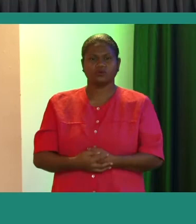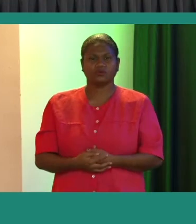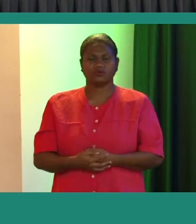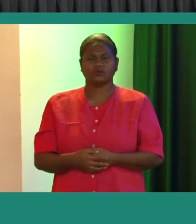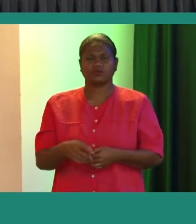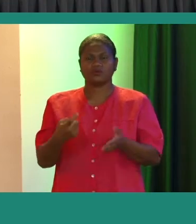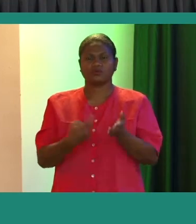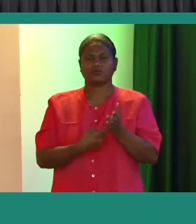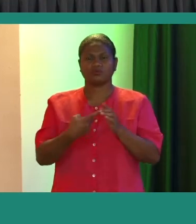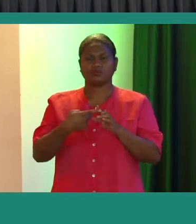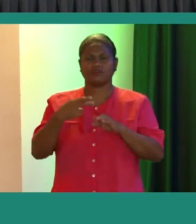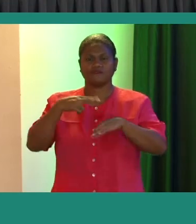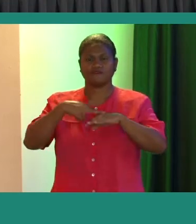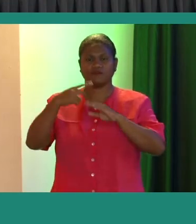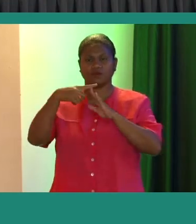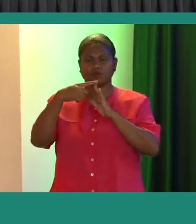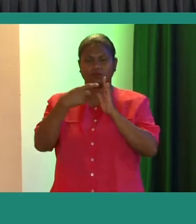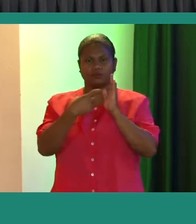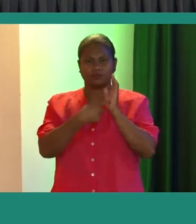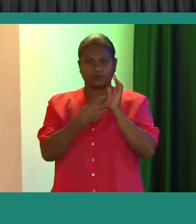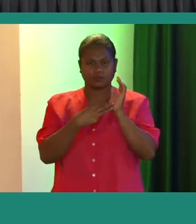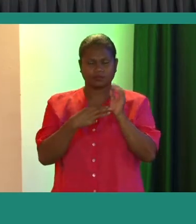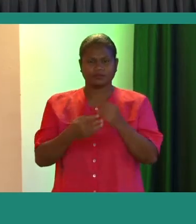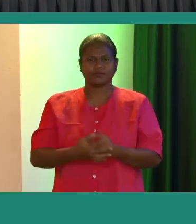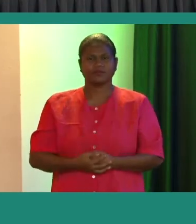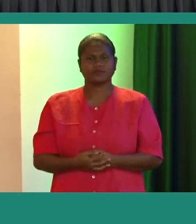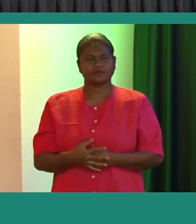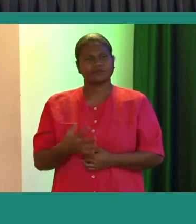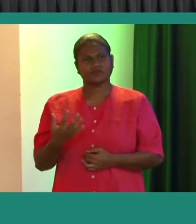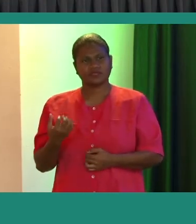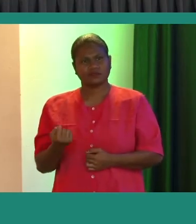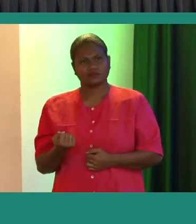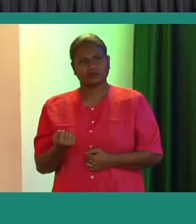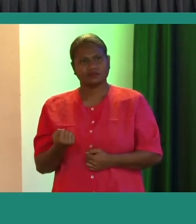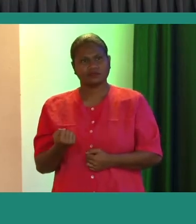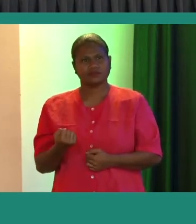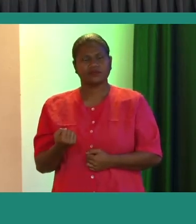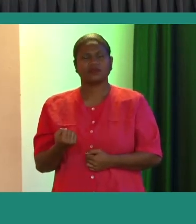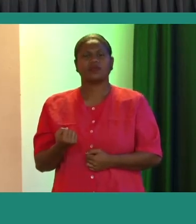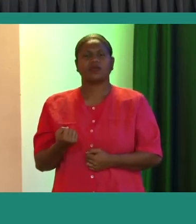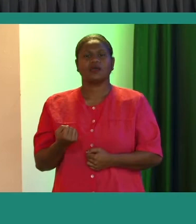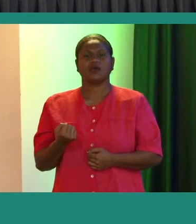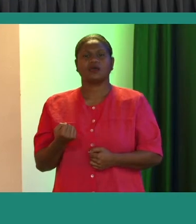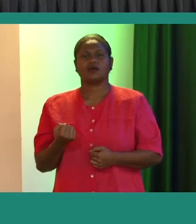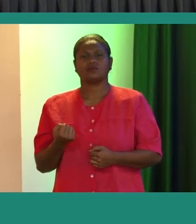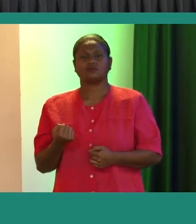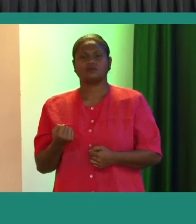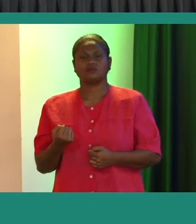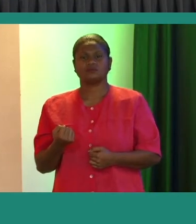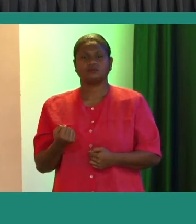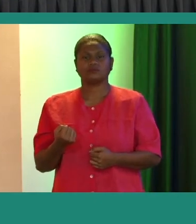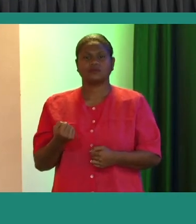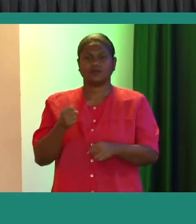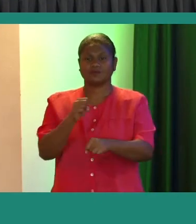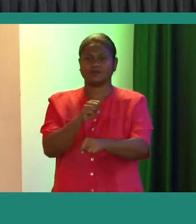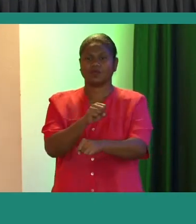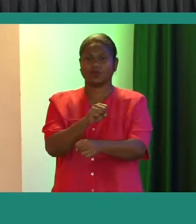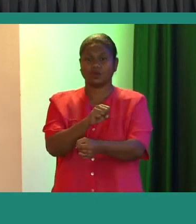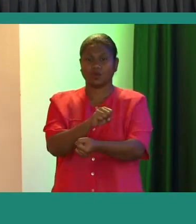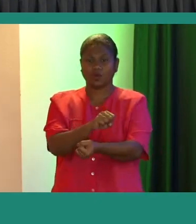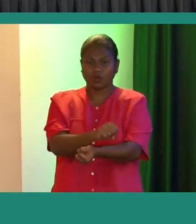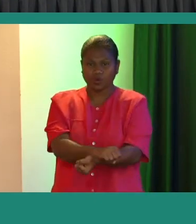Commission. We have the correctional services that have come on board,